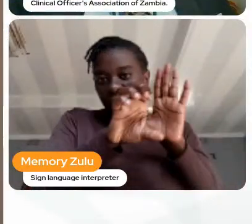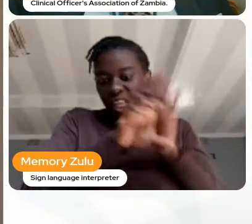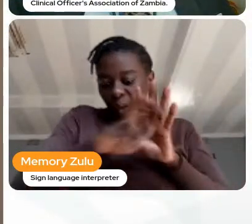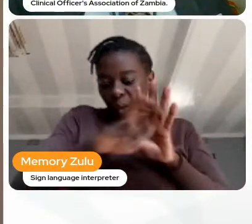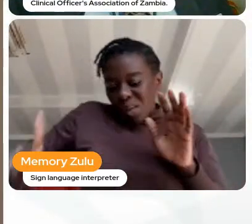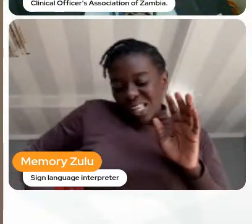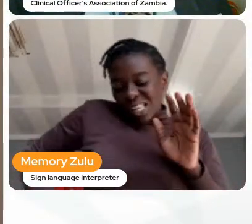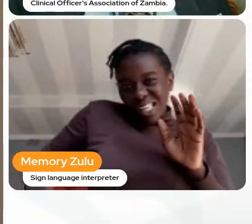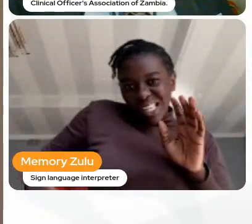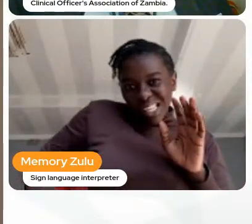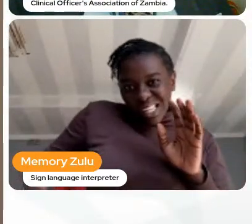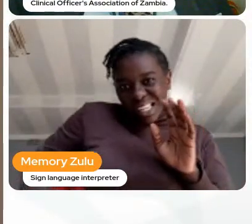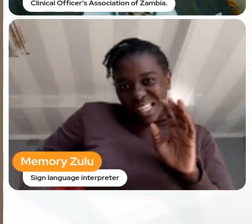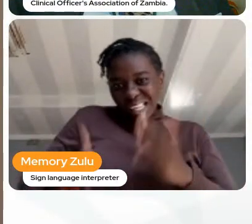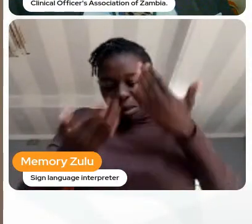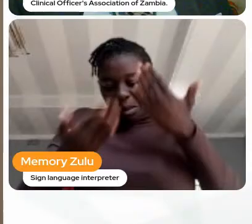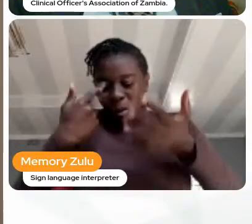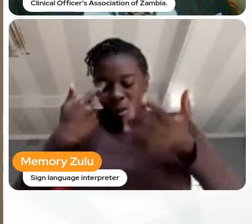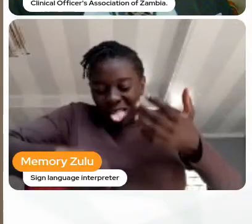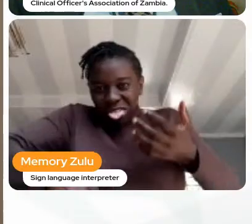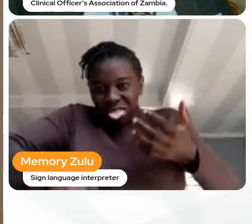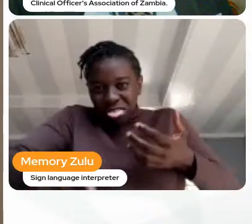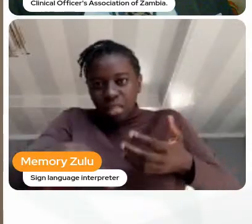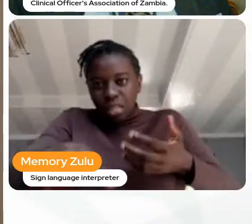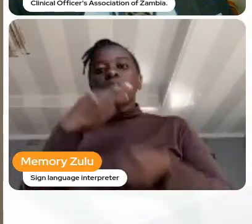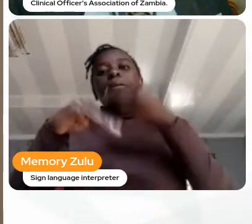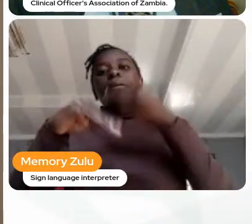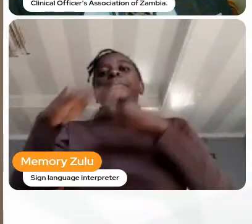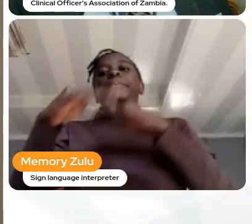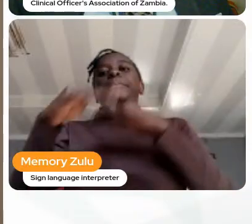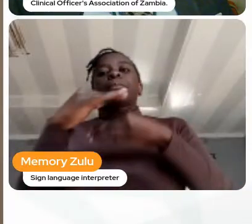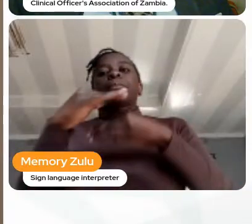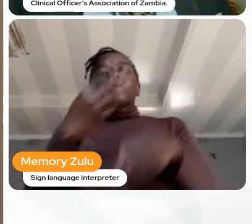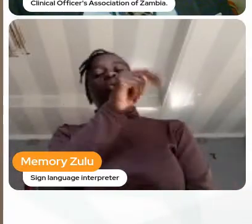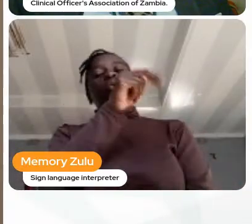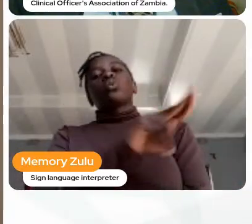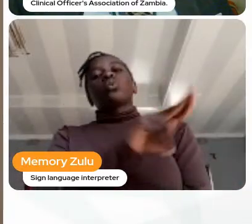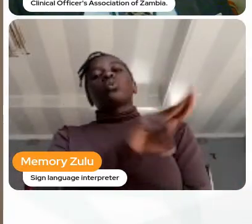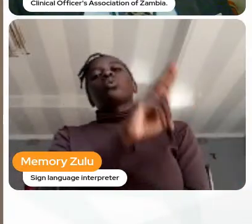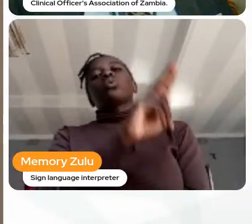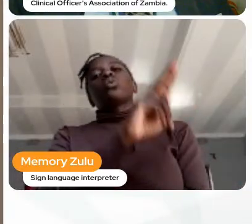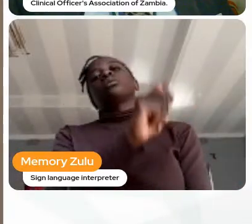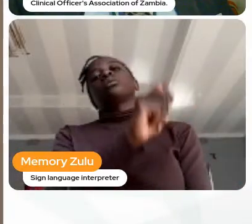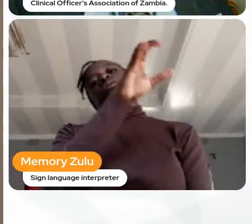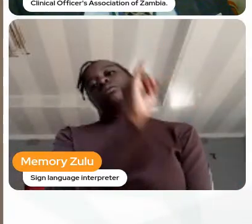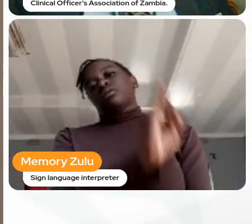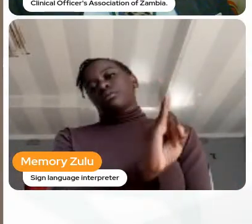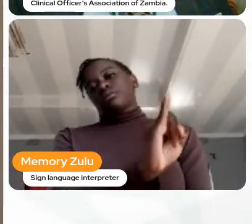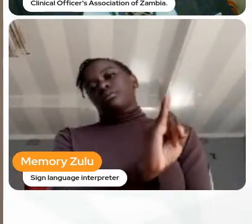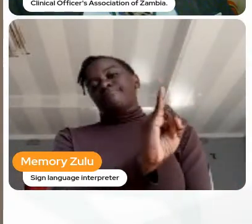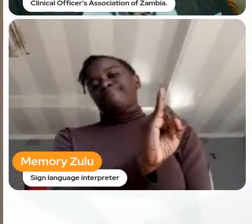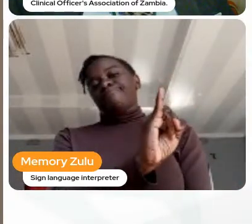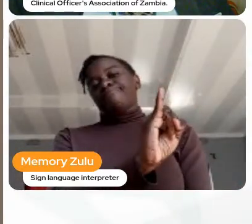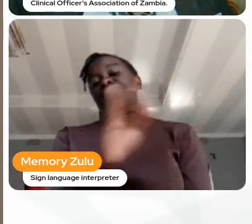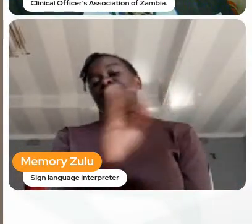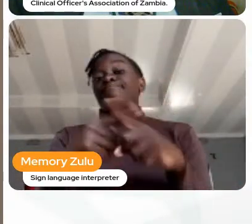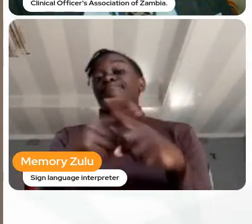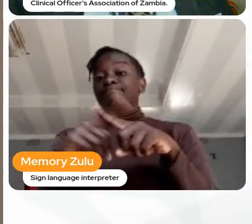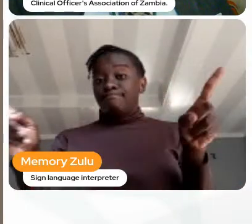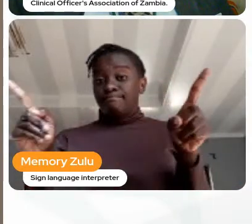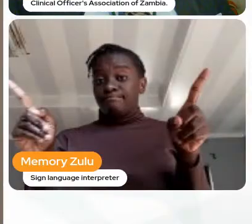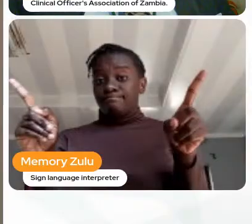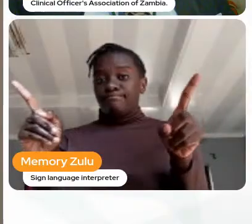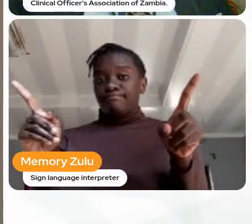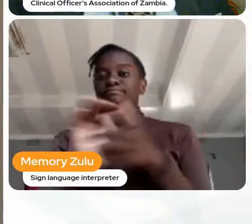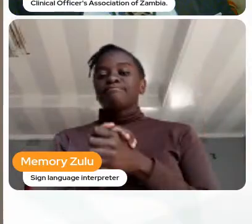for that explanation, Doc. I like the fact that you have differentiated the two, and you have of course given